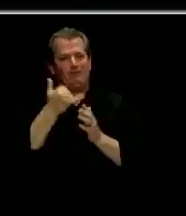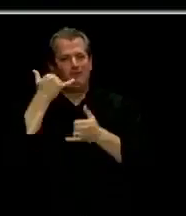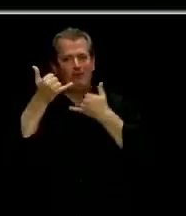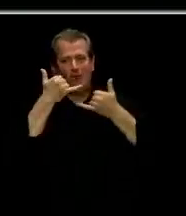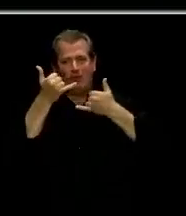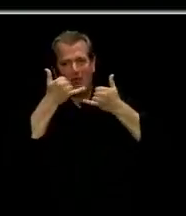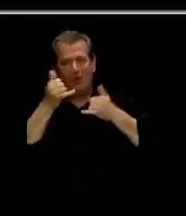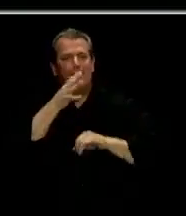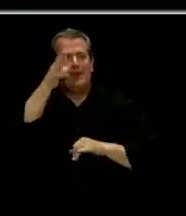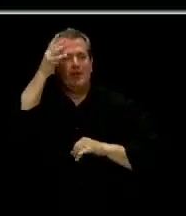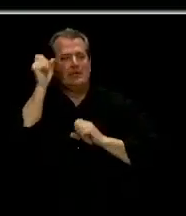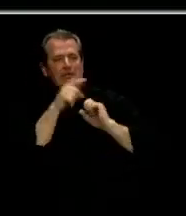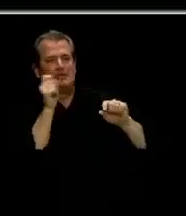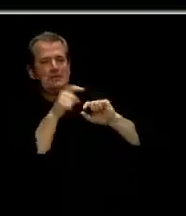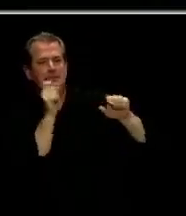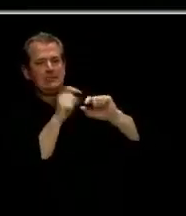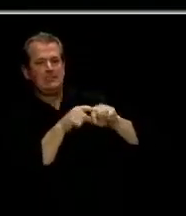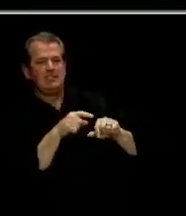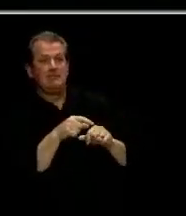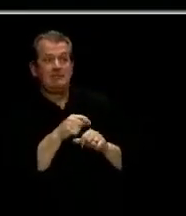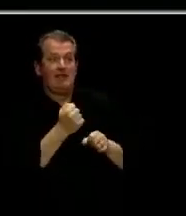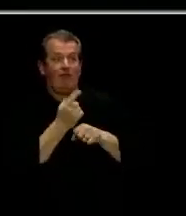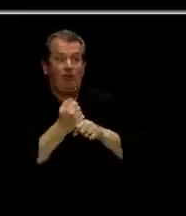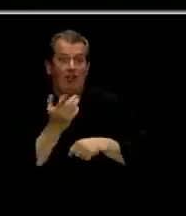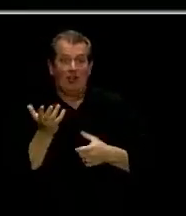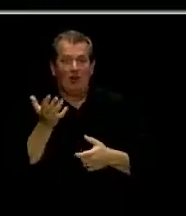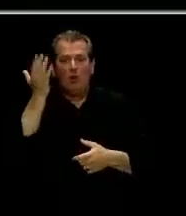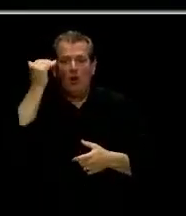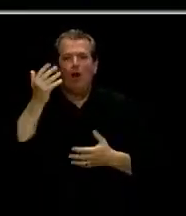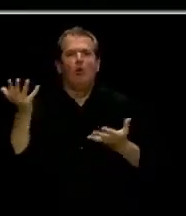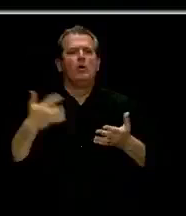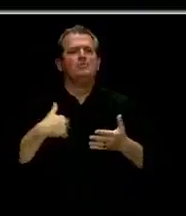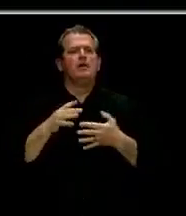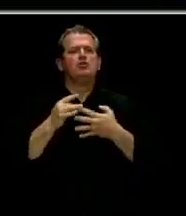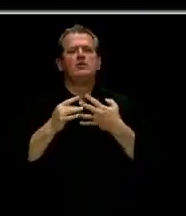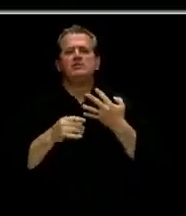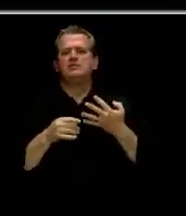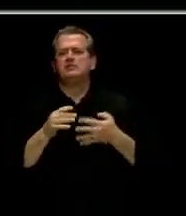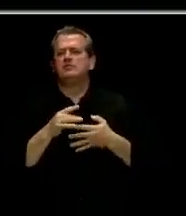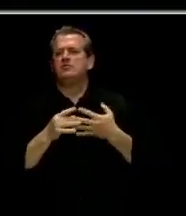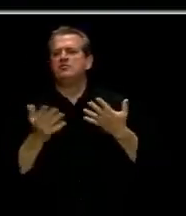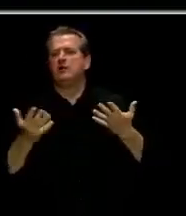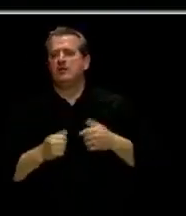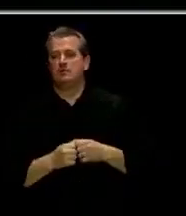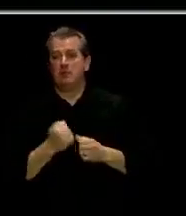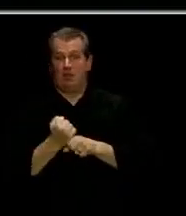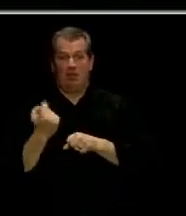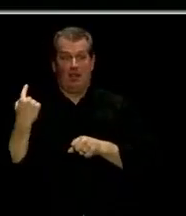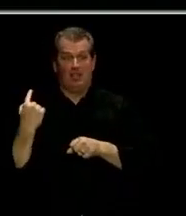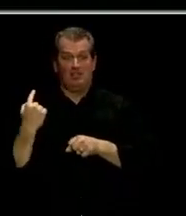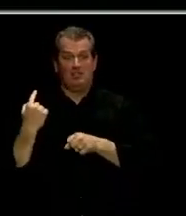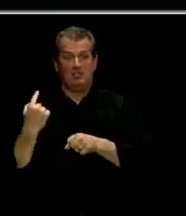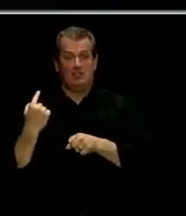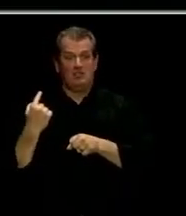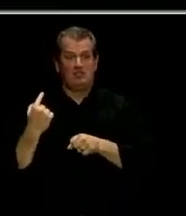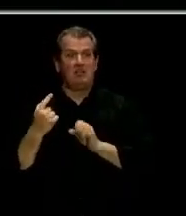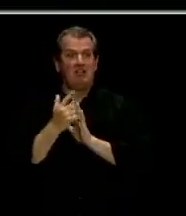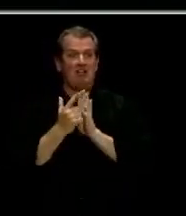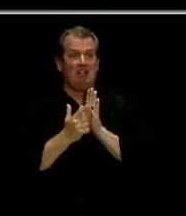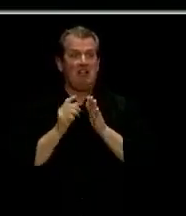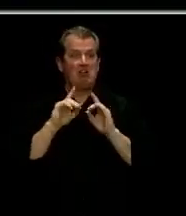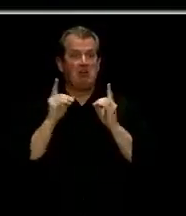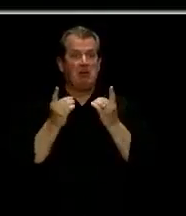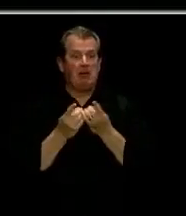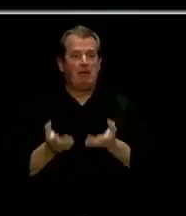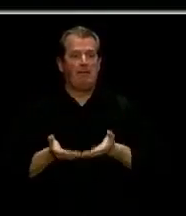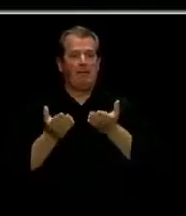from parents asking questions about their choice options. This past year, or last year rather, the legislature passed House